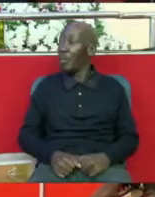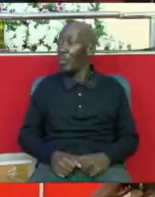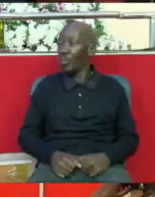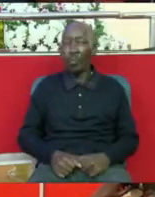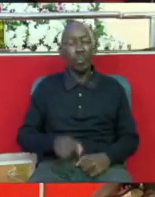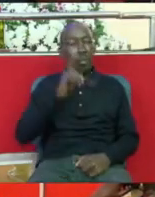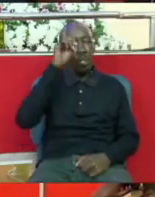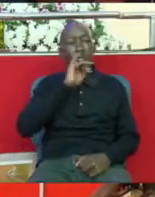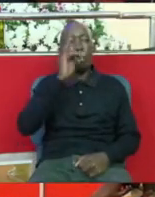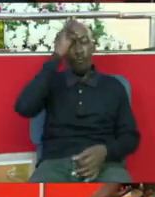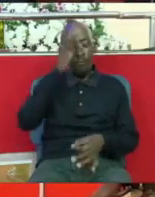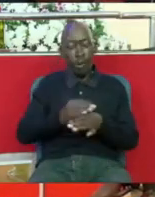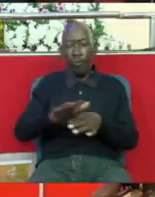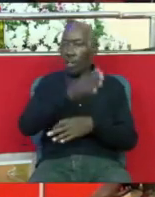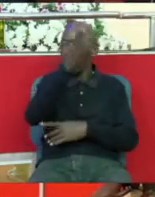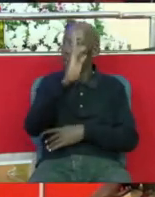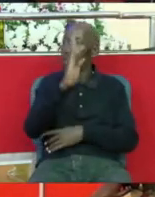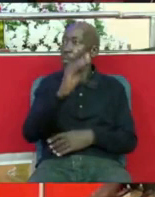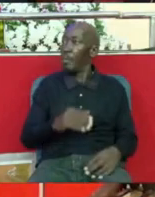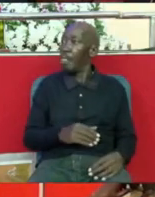He's a faithful God. Ni Mungu mwaminifu.